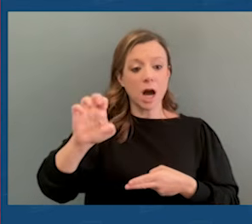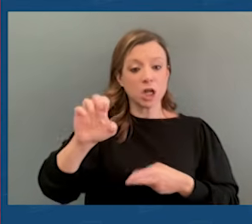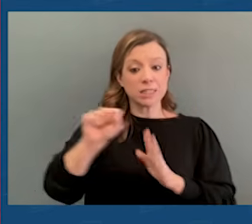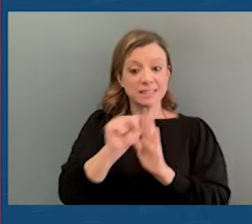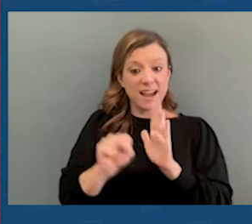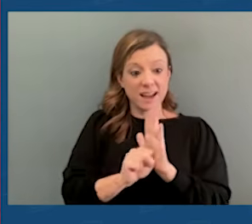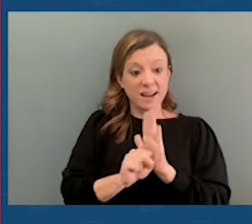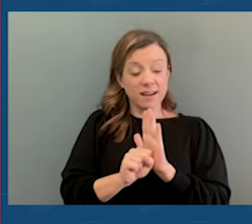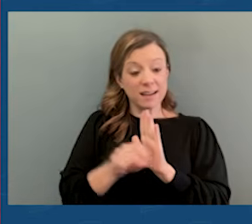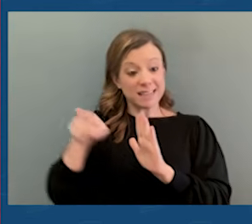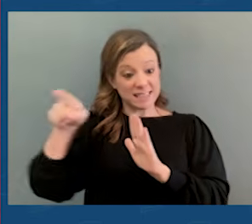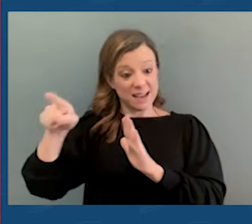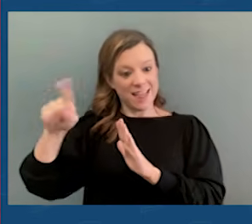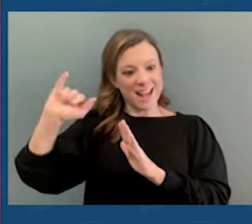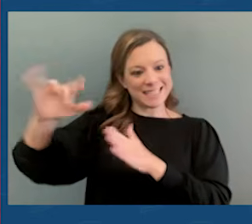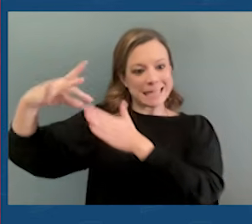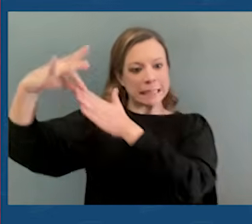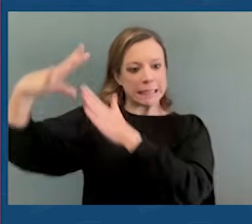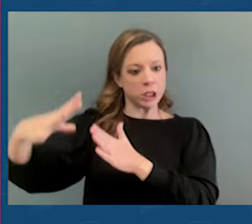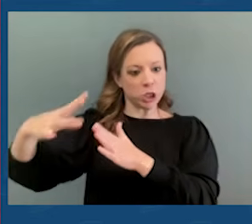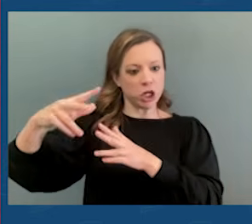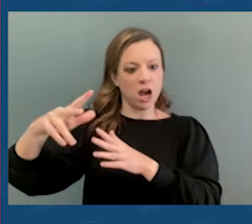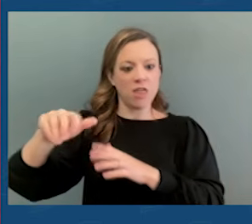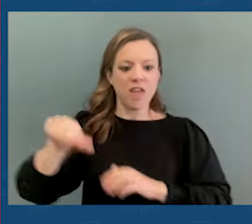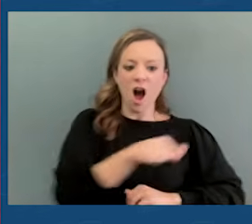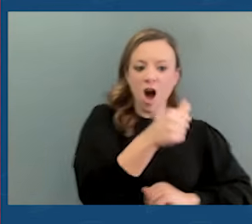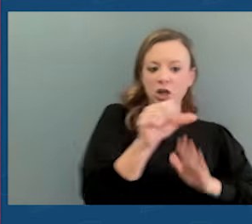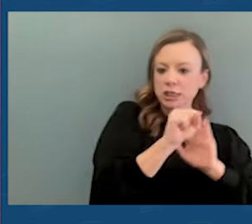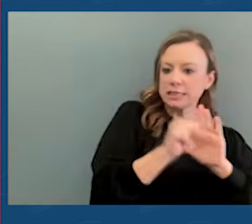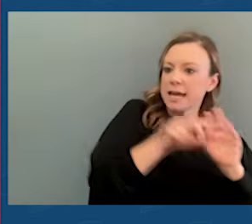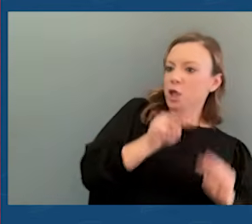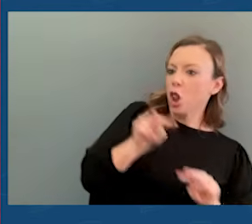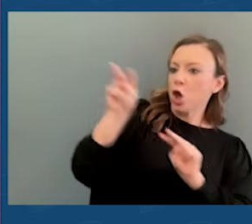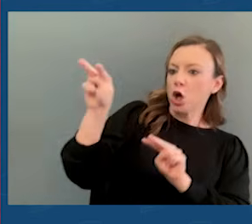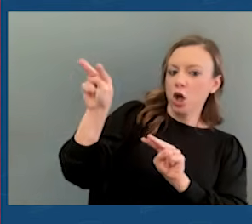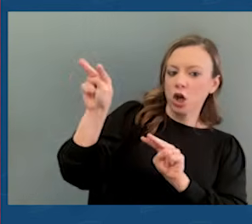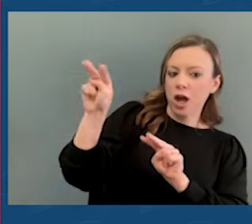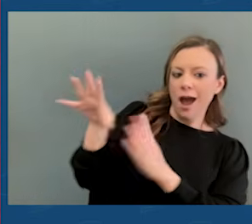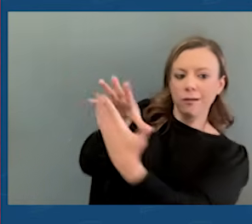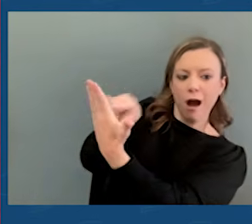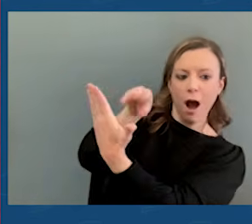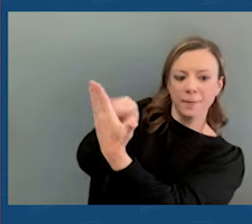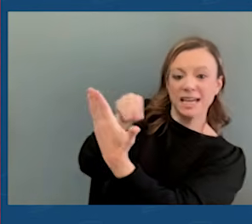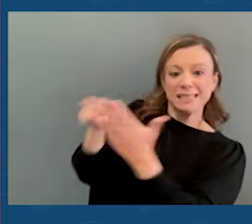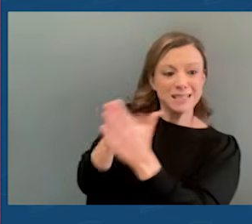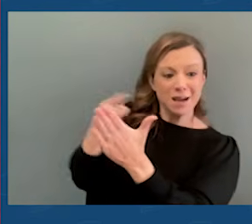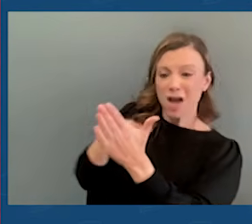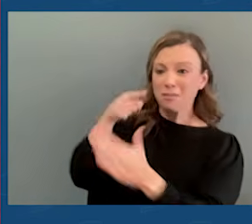goes. And I think at some point this country needs to recognize what was done to people.